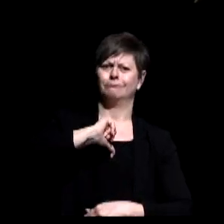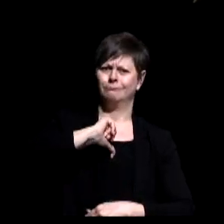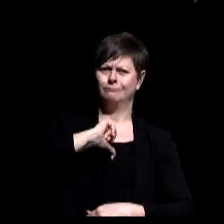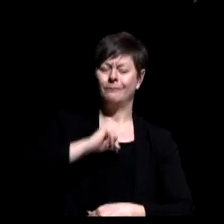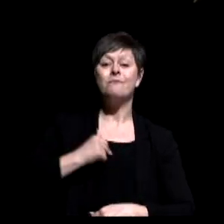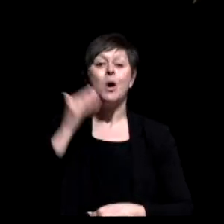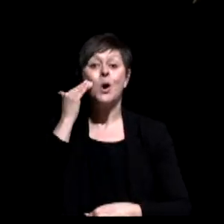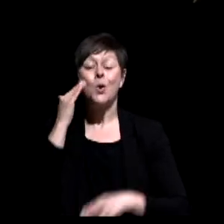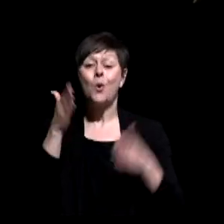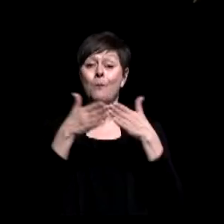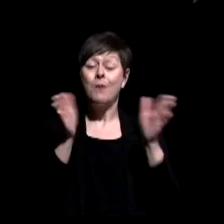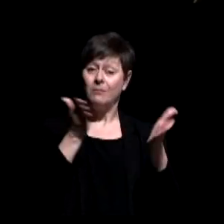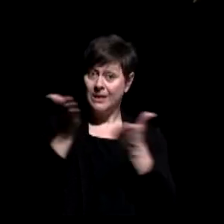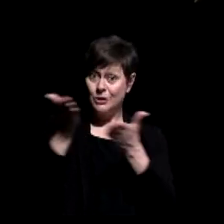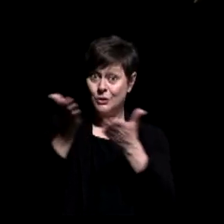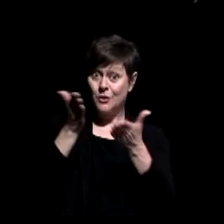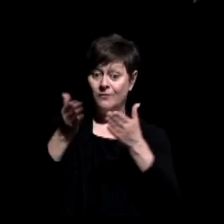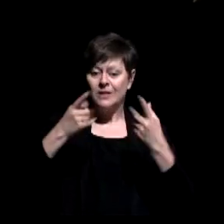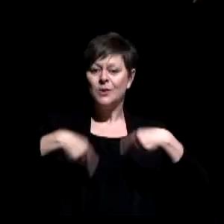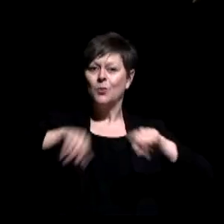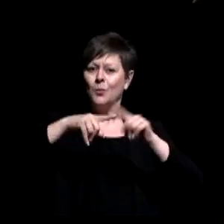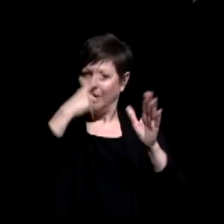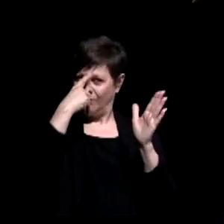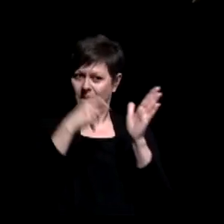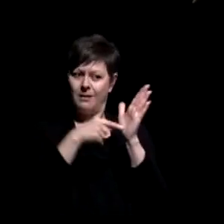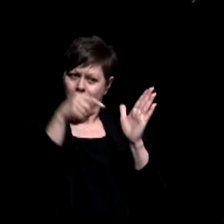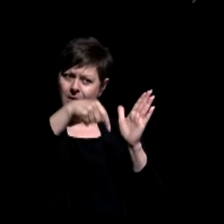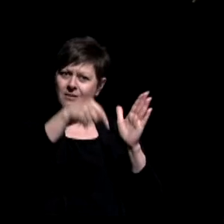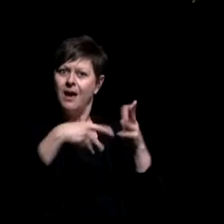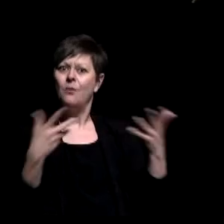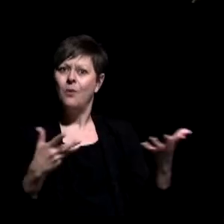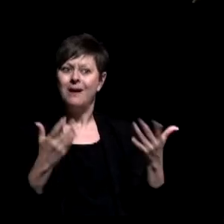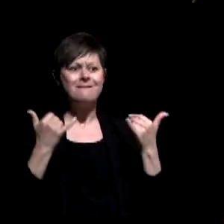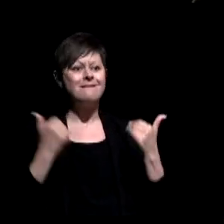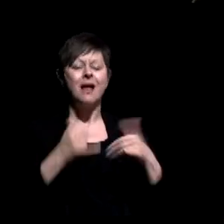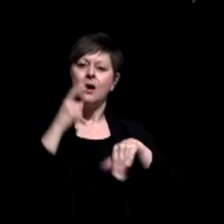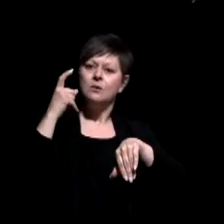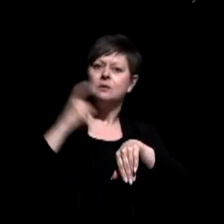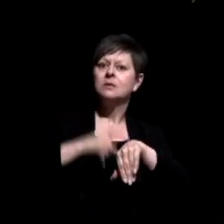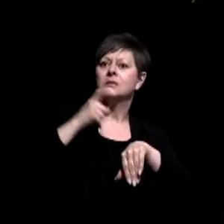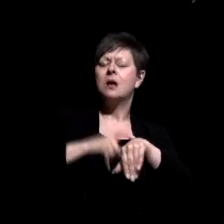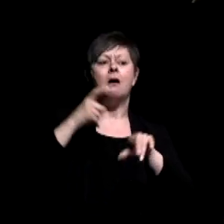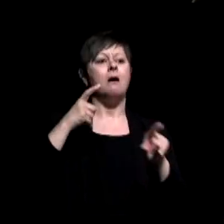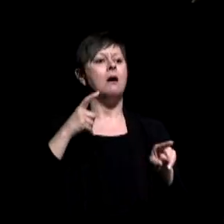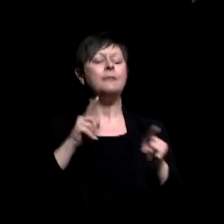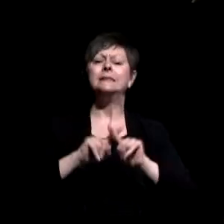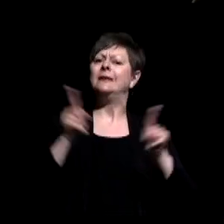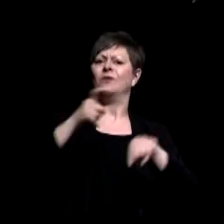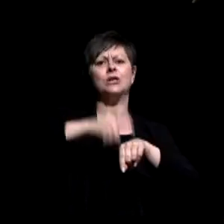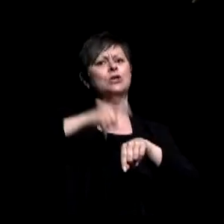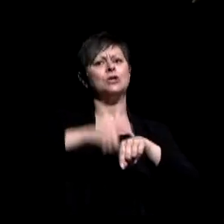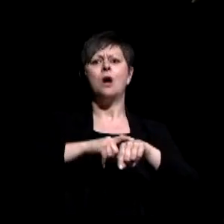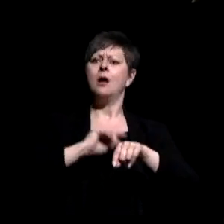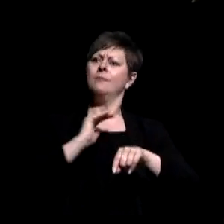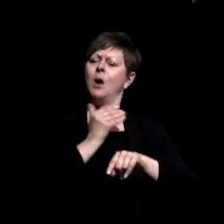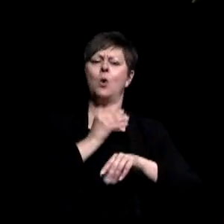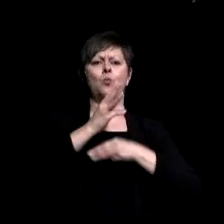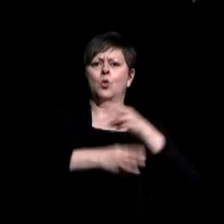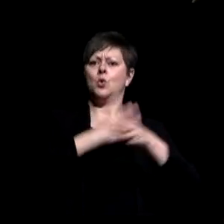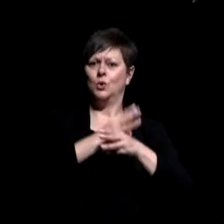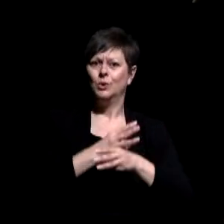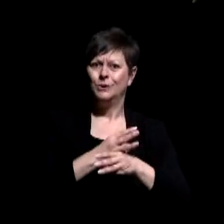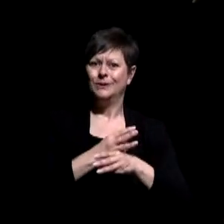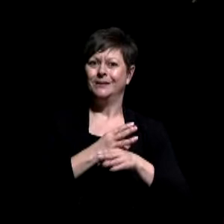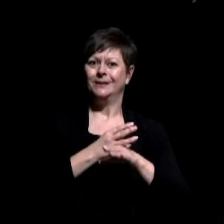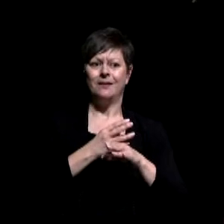public service recognizes that it is a generational time afforded to no other. And I'm confident that we have the